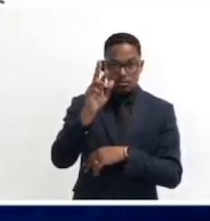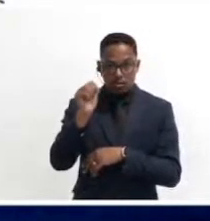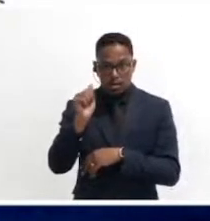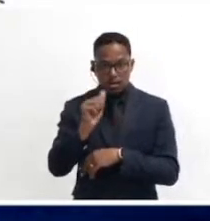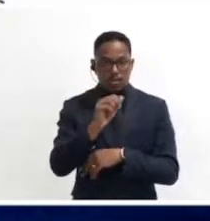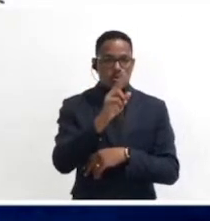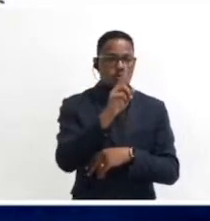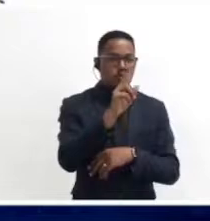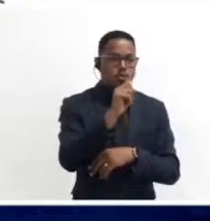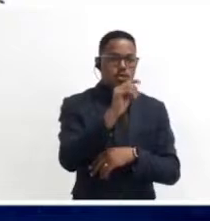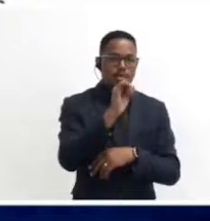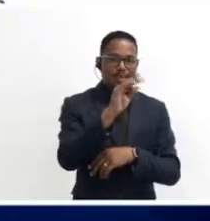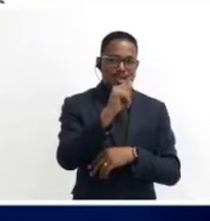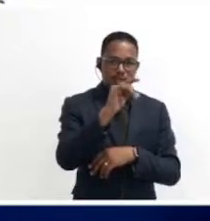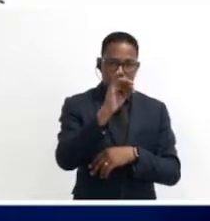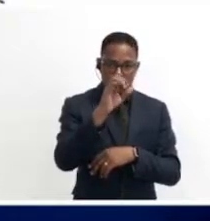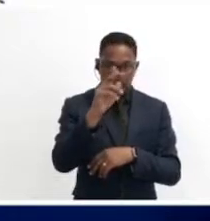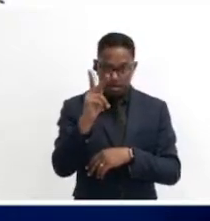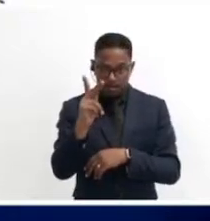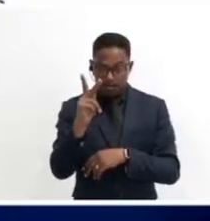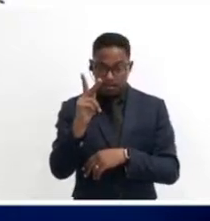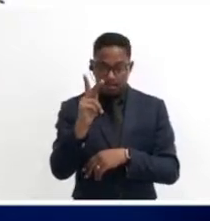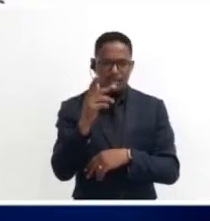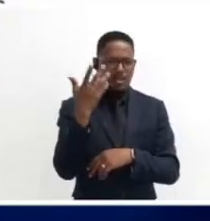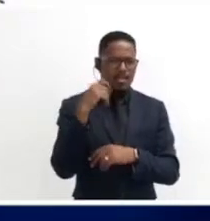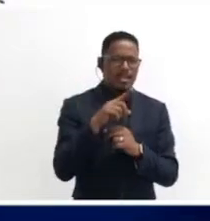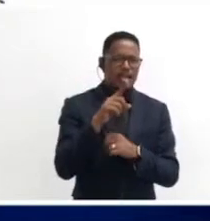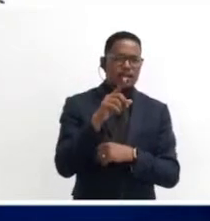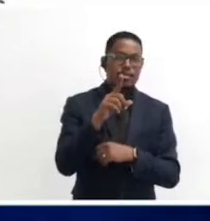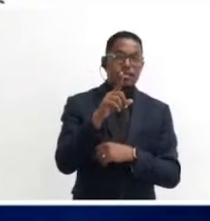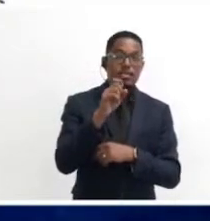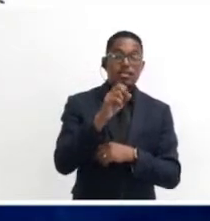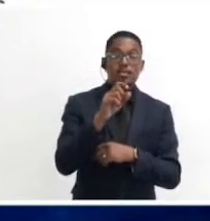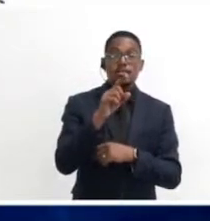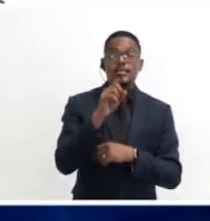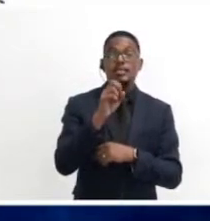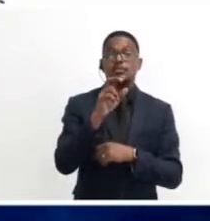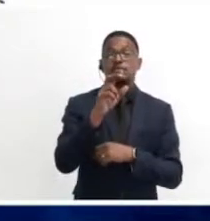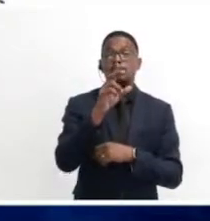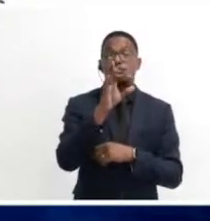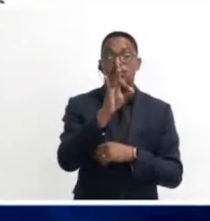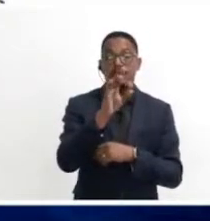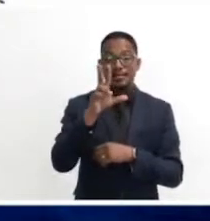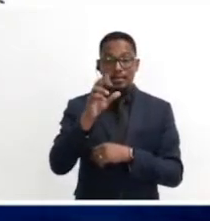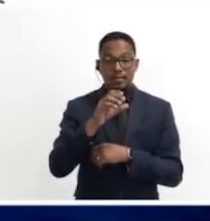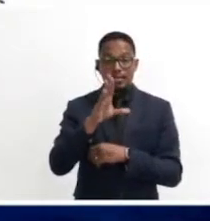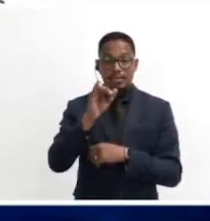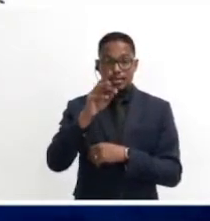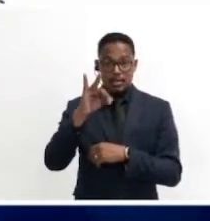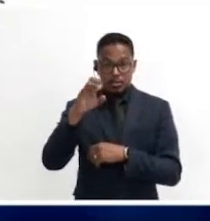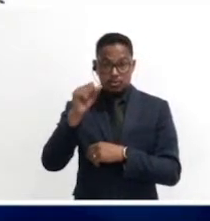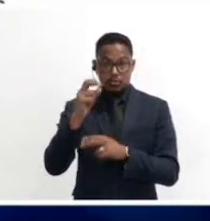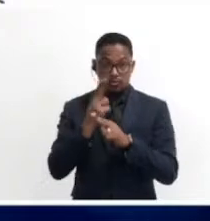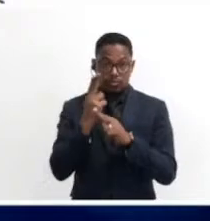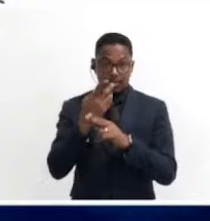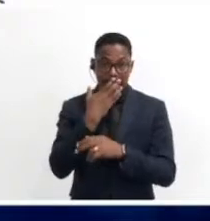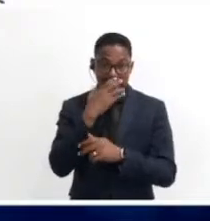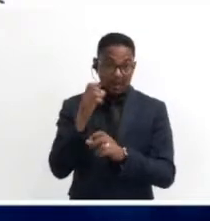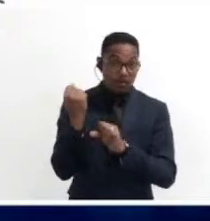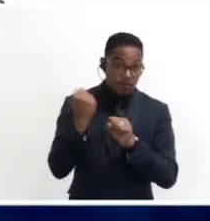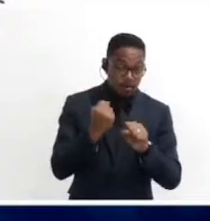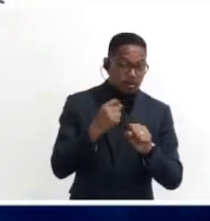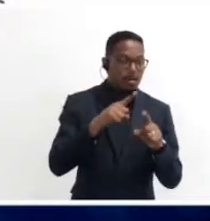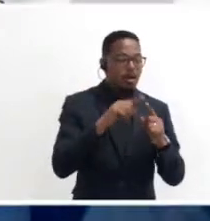get lead out of electronics, the industry has gone to something called SAC, or tin,